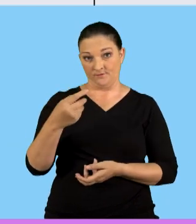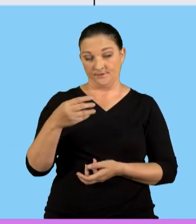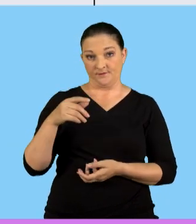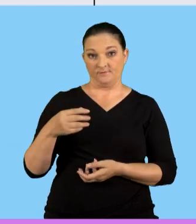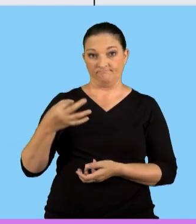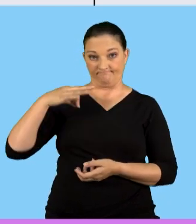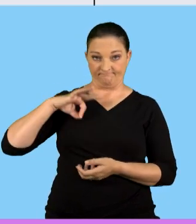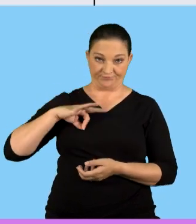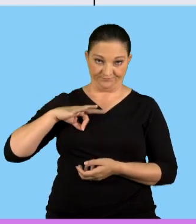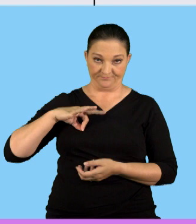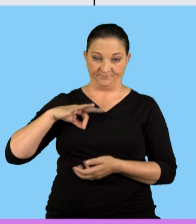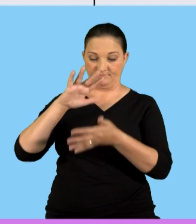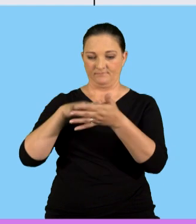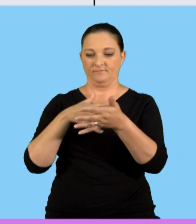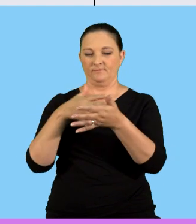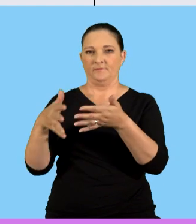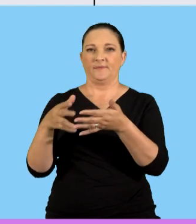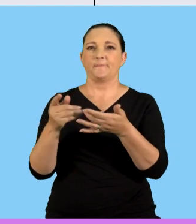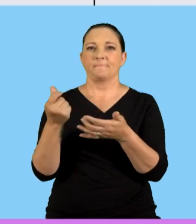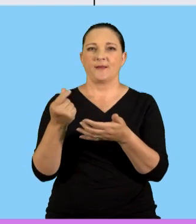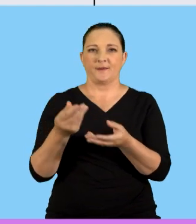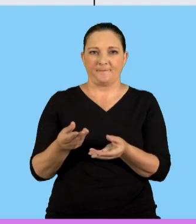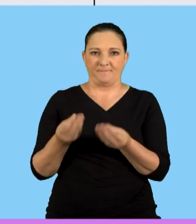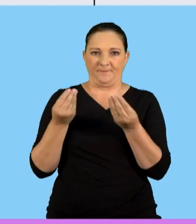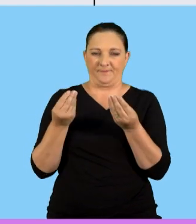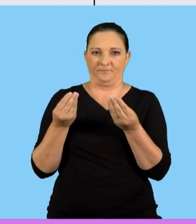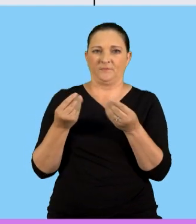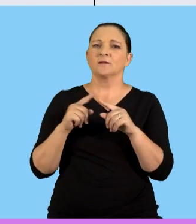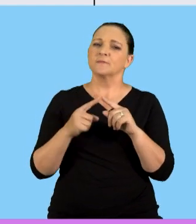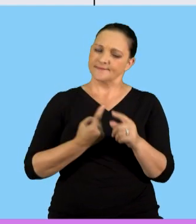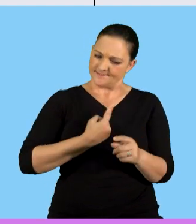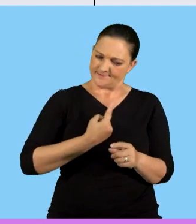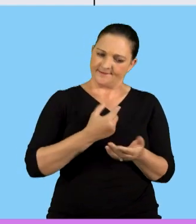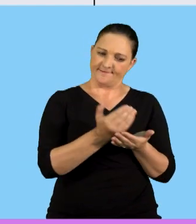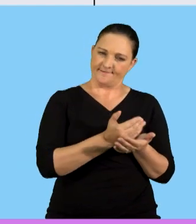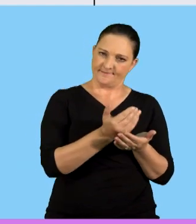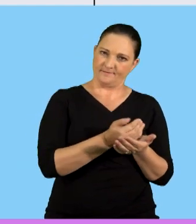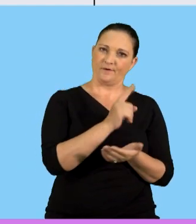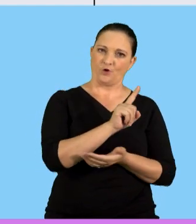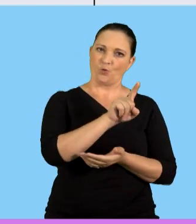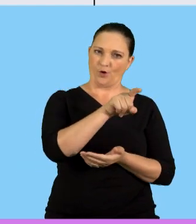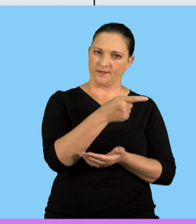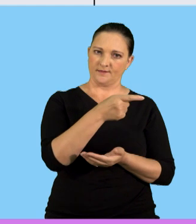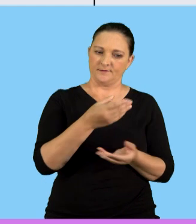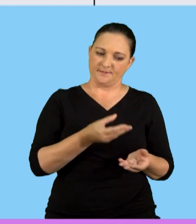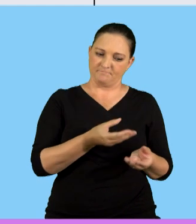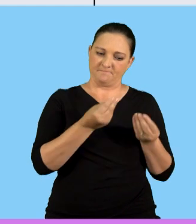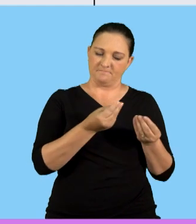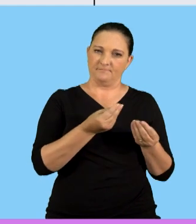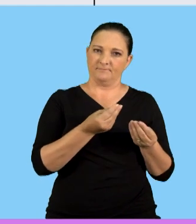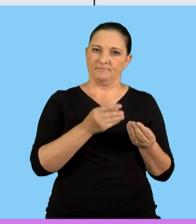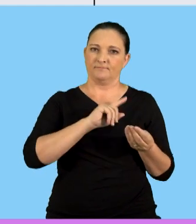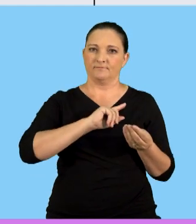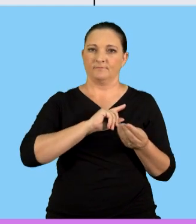1,000 Rand. She has 1,500 Rand saved in her savings account. There we